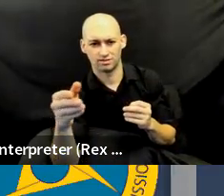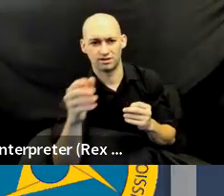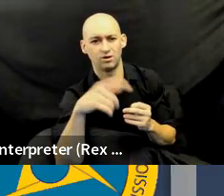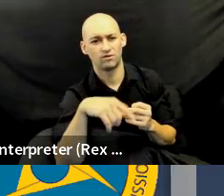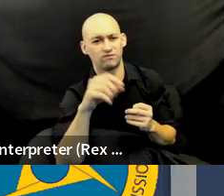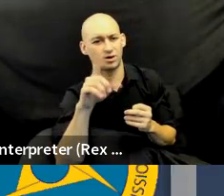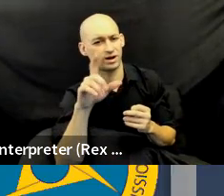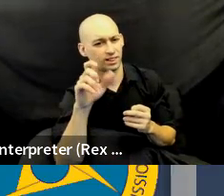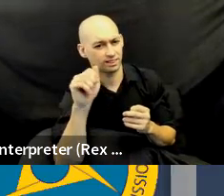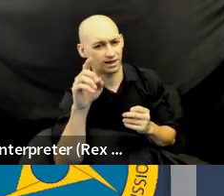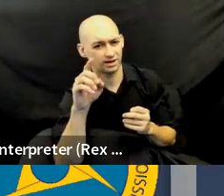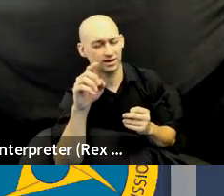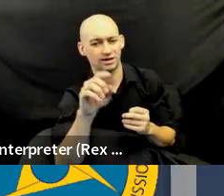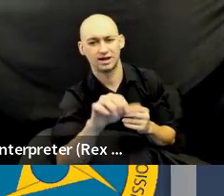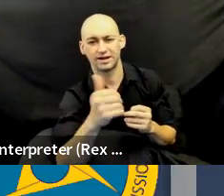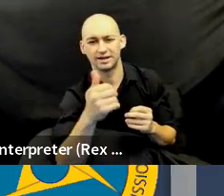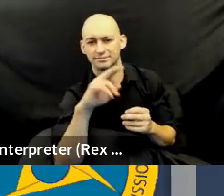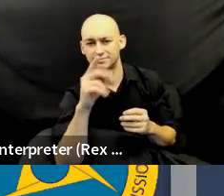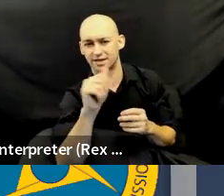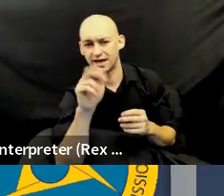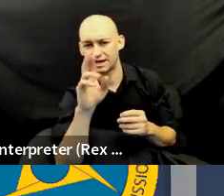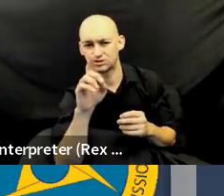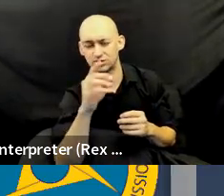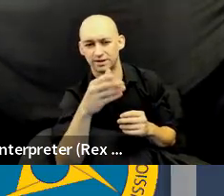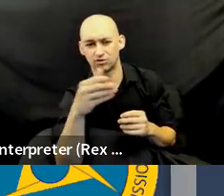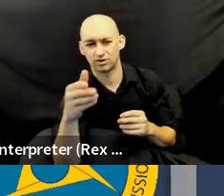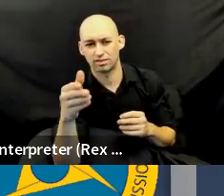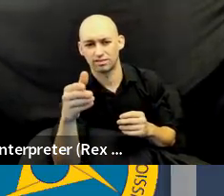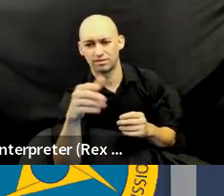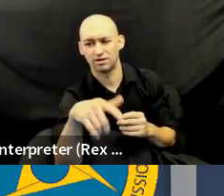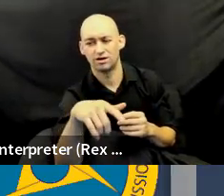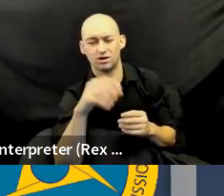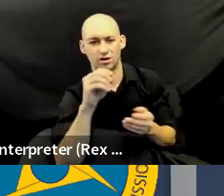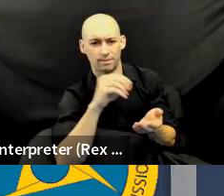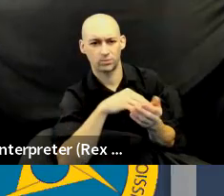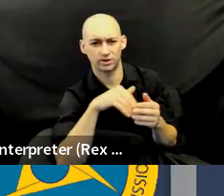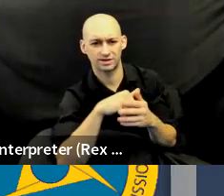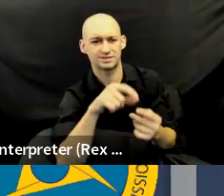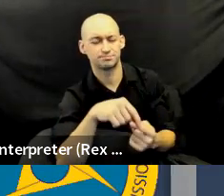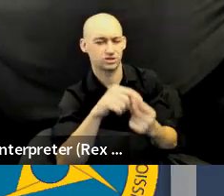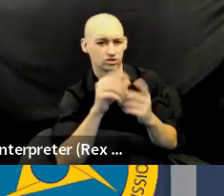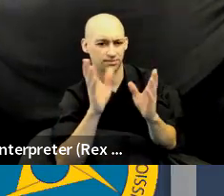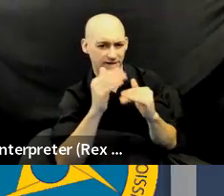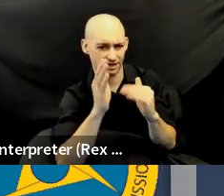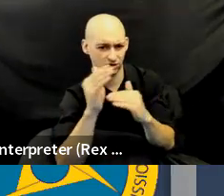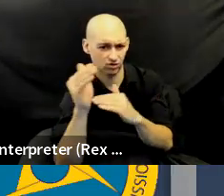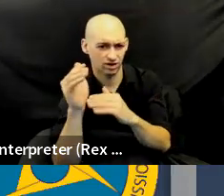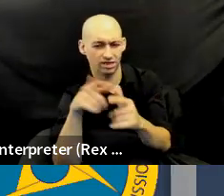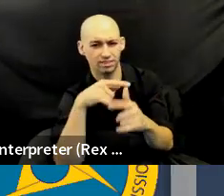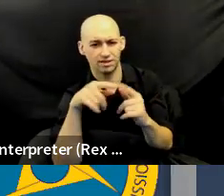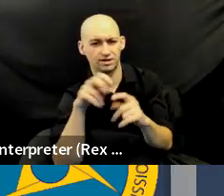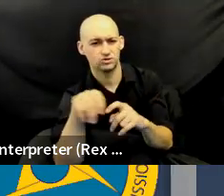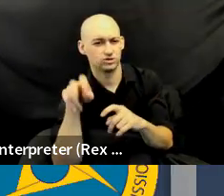any hazardous materials that were found were actually put into specialized containers and then transported in